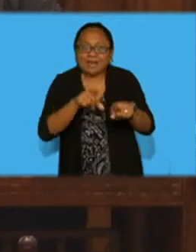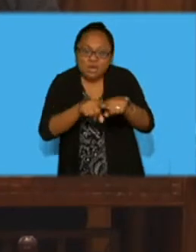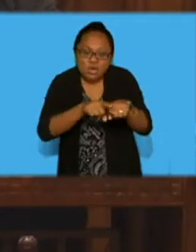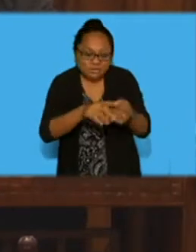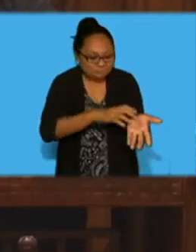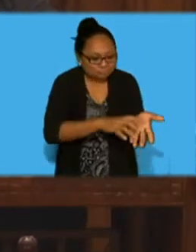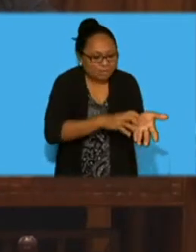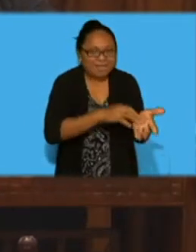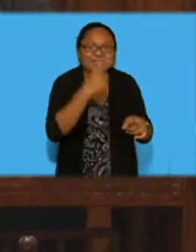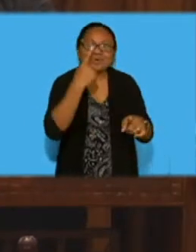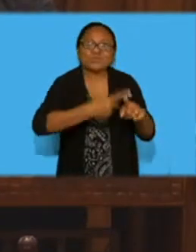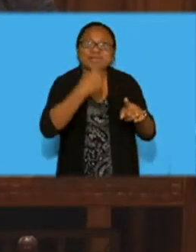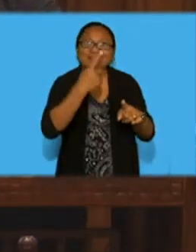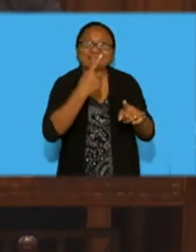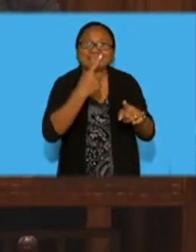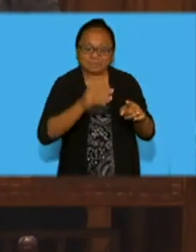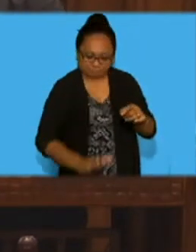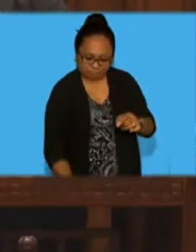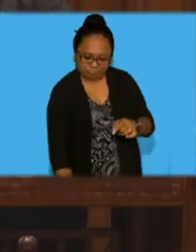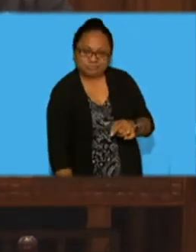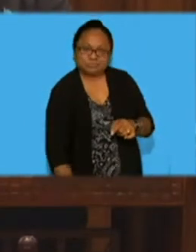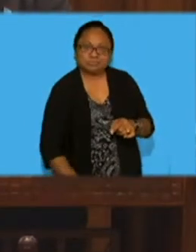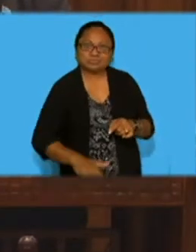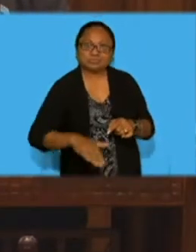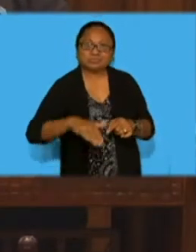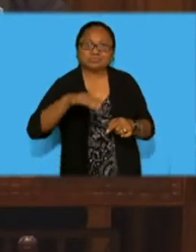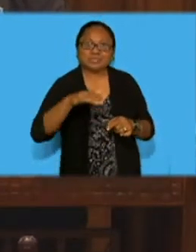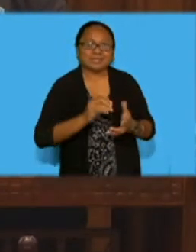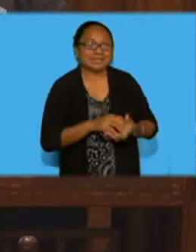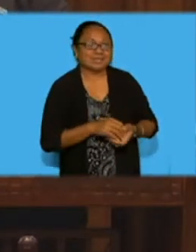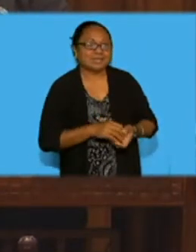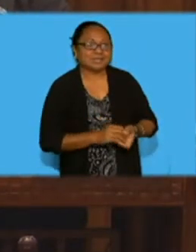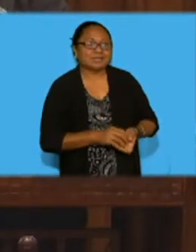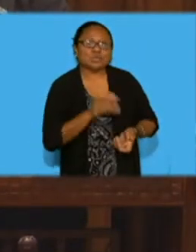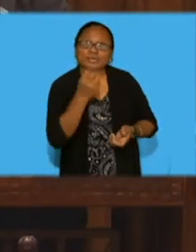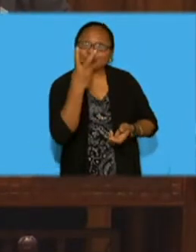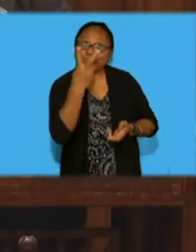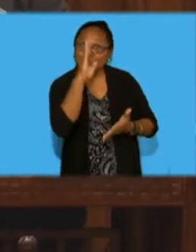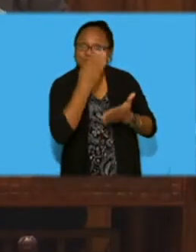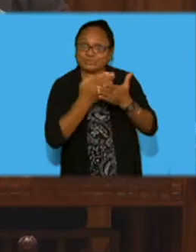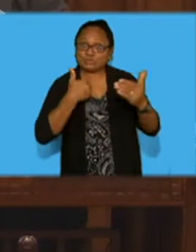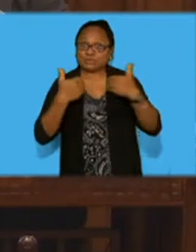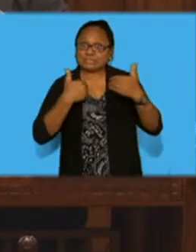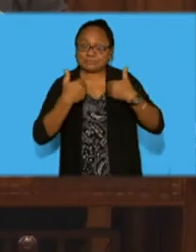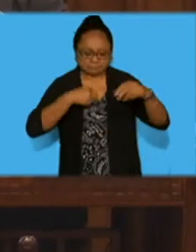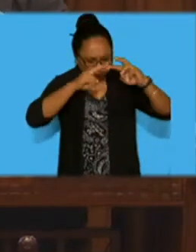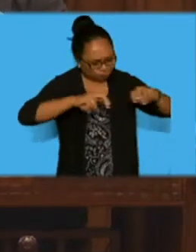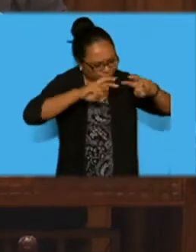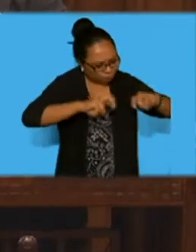early age. Thus, Madam Speaker, that those 2 students carried out a path-breaking research